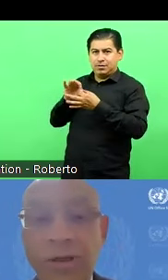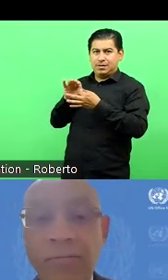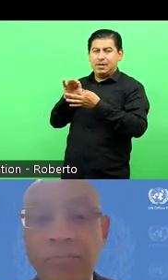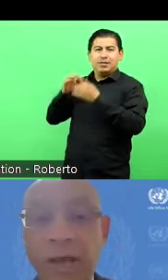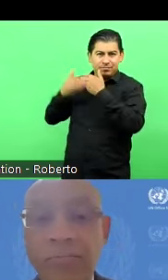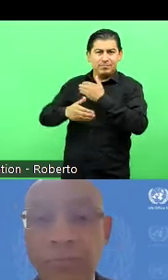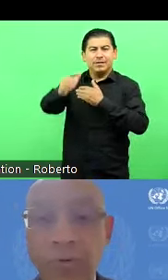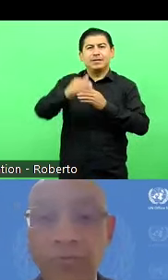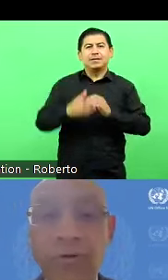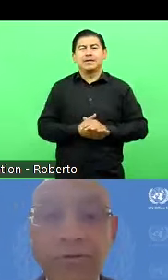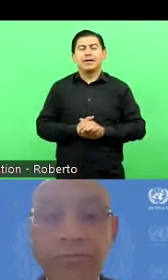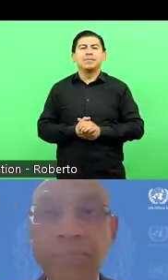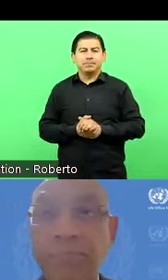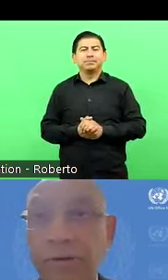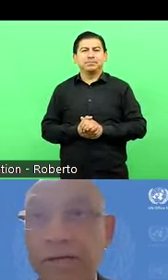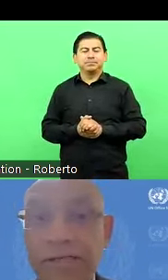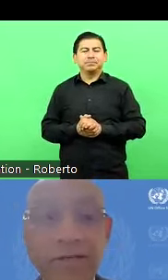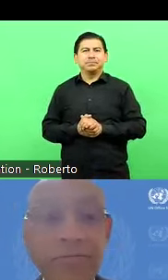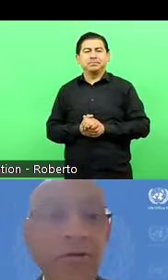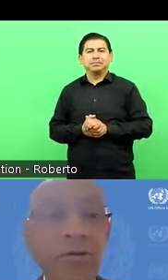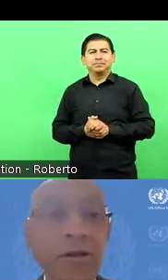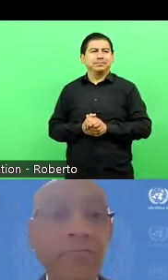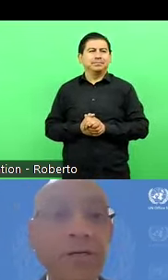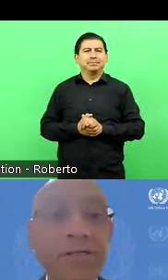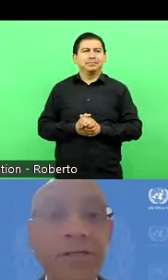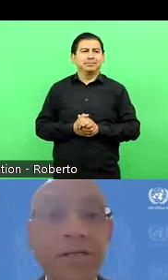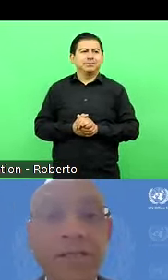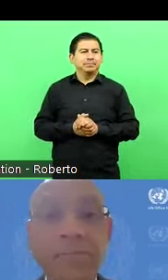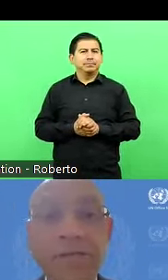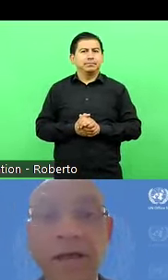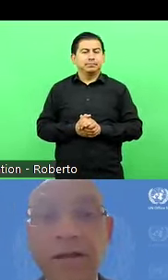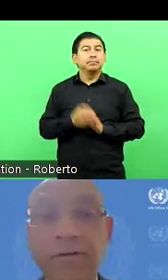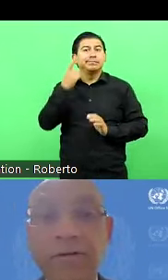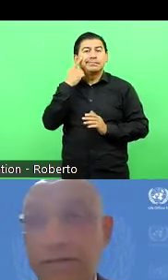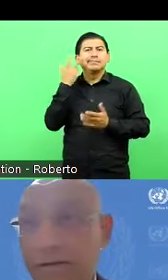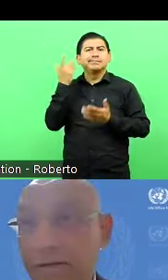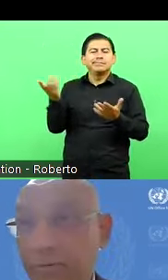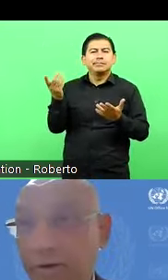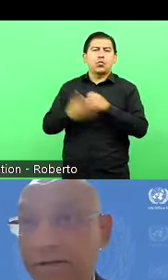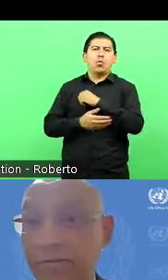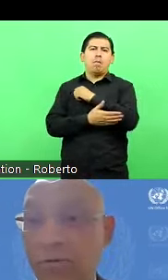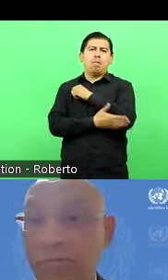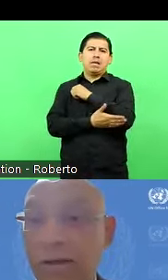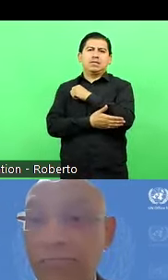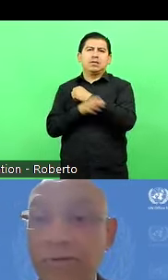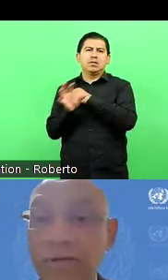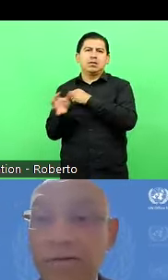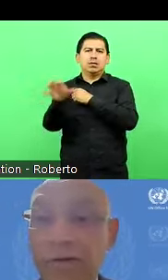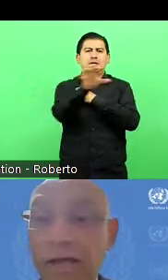to improve the implementation by local governments, the MCR 2030 provides a